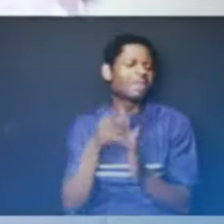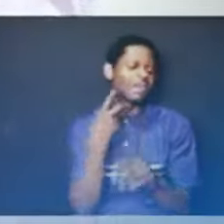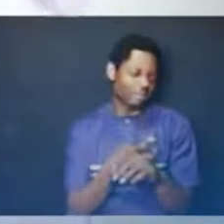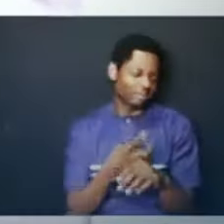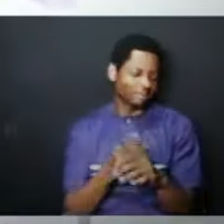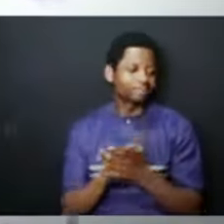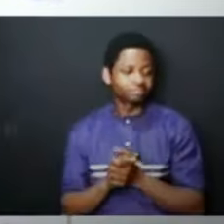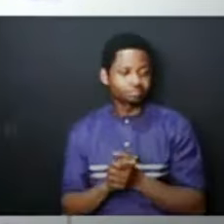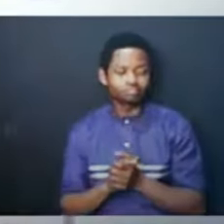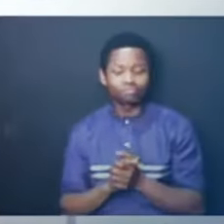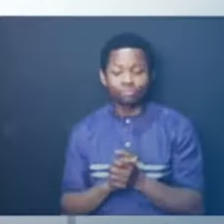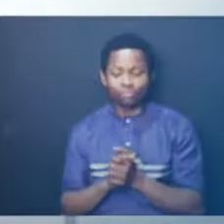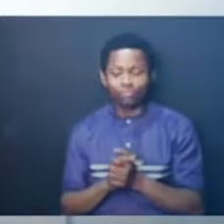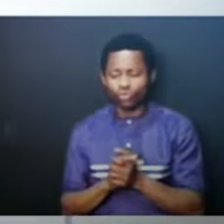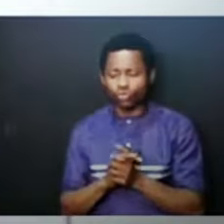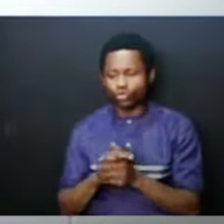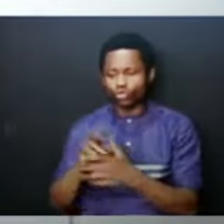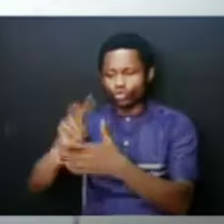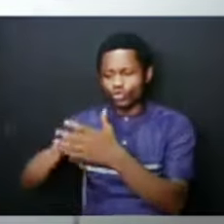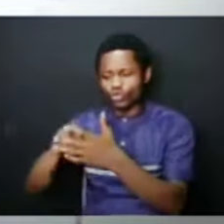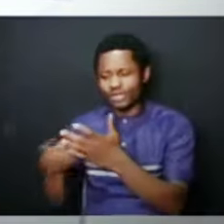So let's go to Proverbs